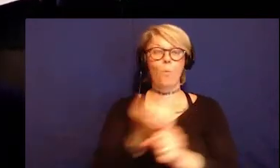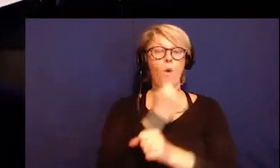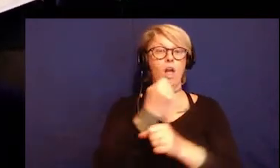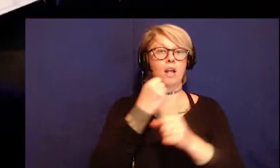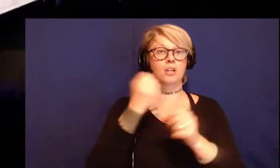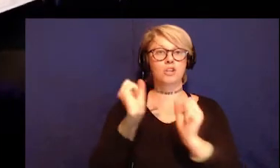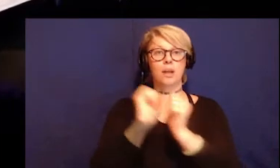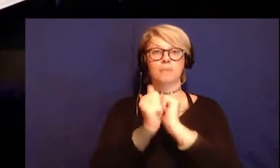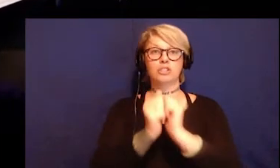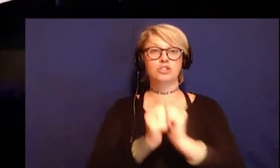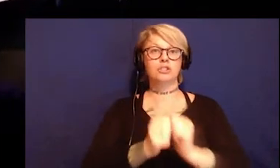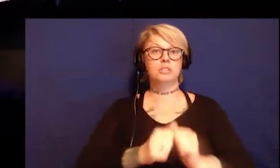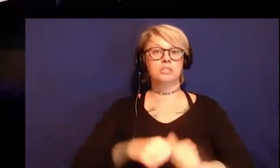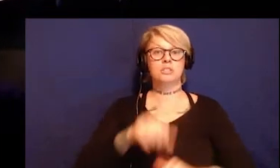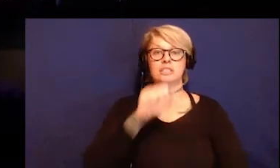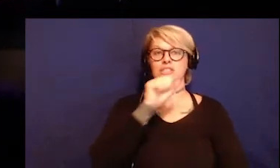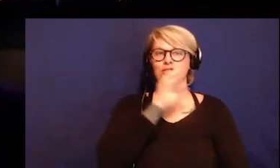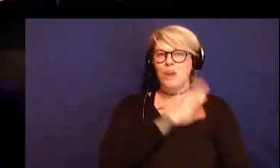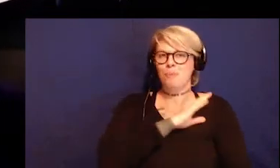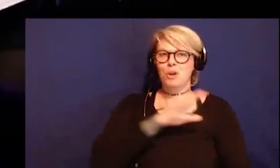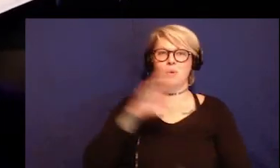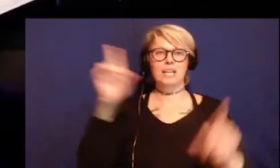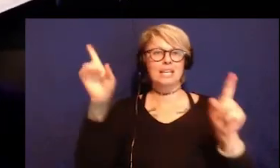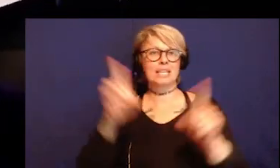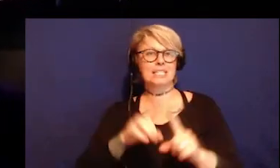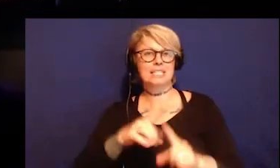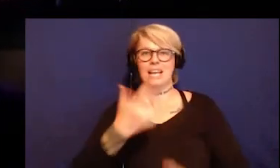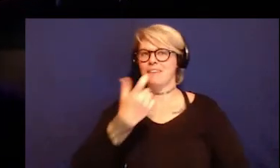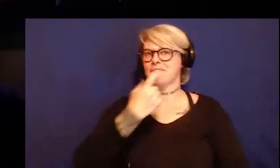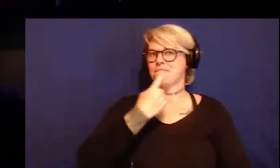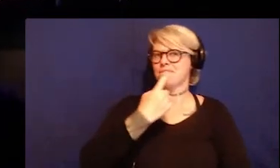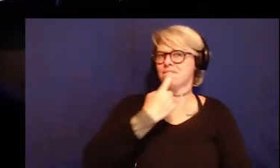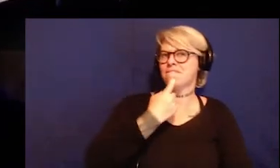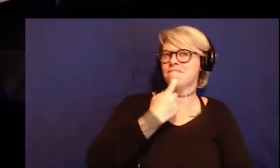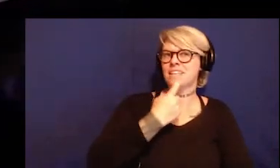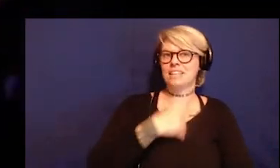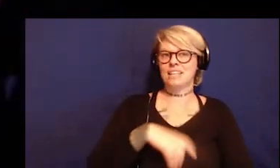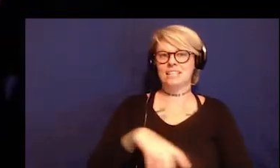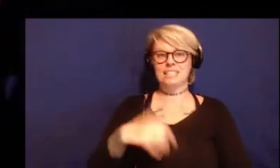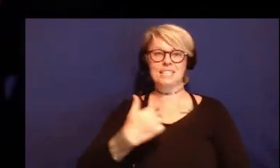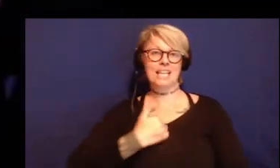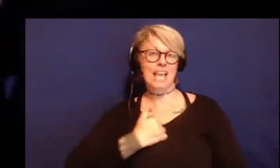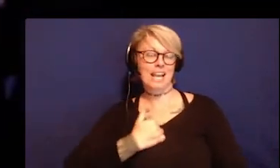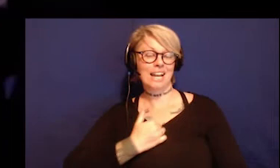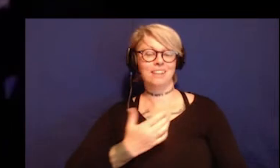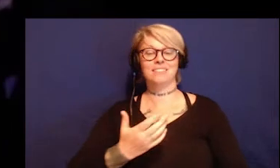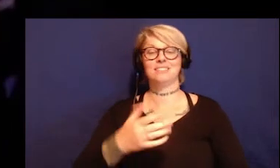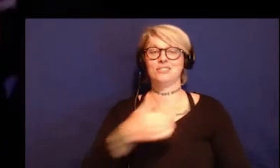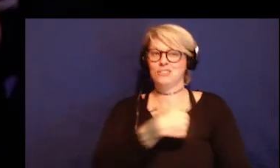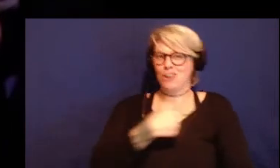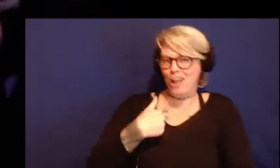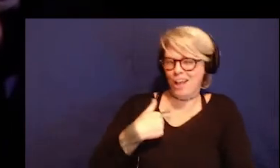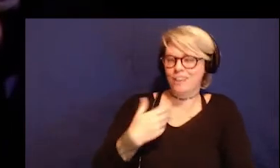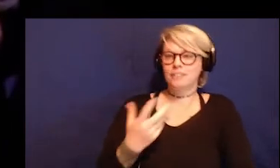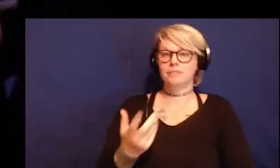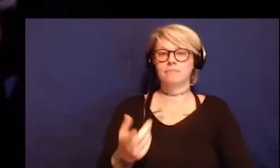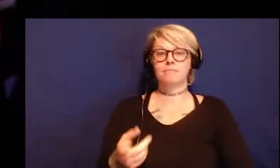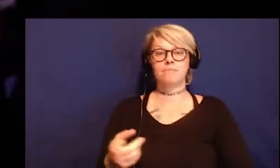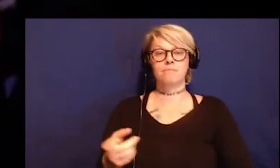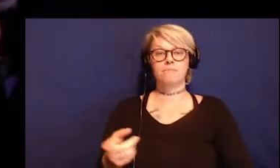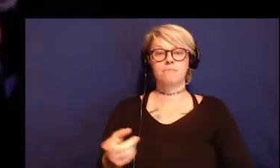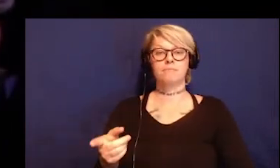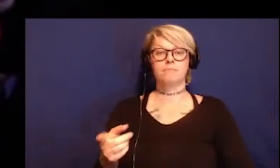India, Scarborough. I made the last one up. Well, it's a real place, but I don't know if you've been there. Inspired by the works he saw